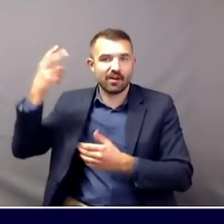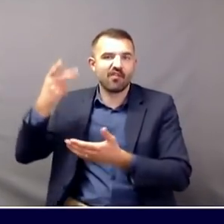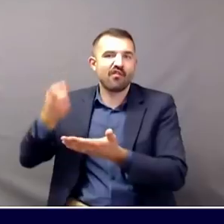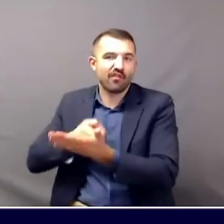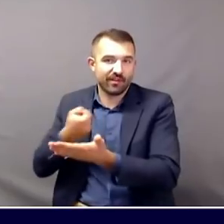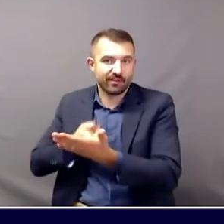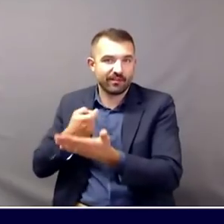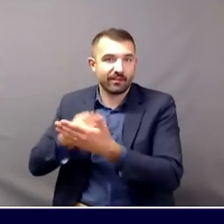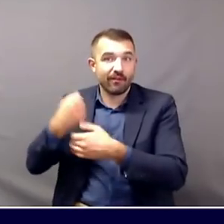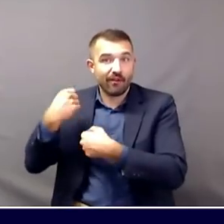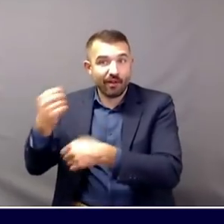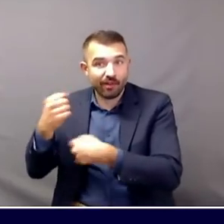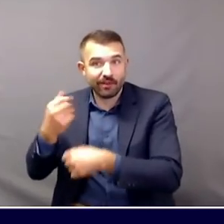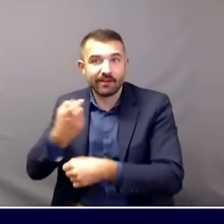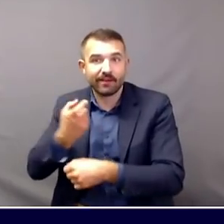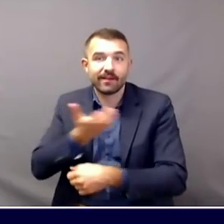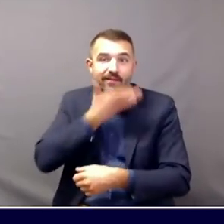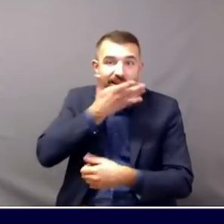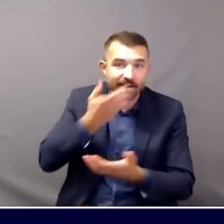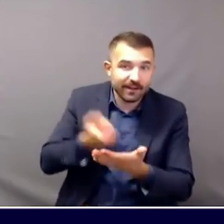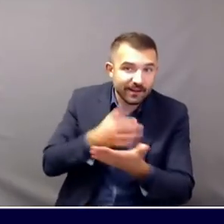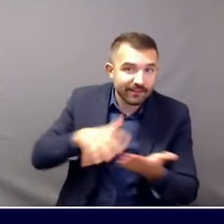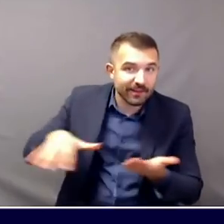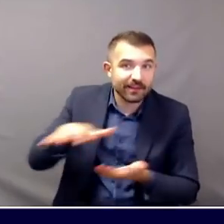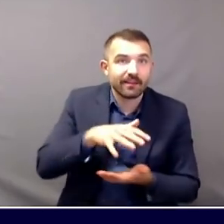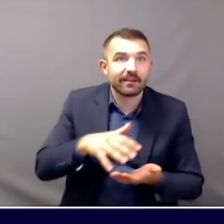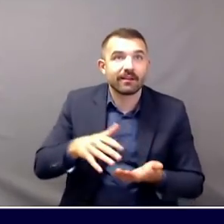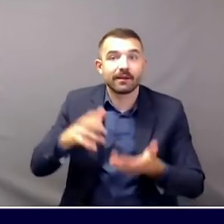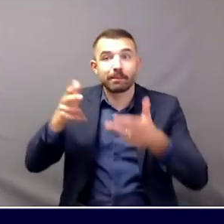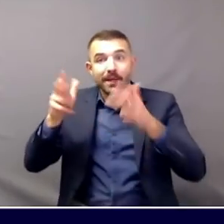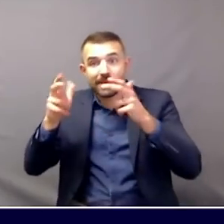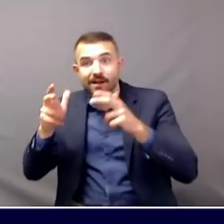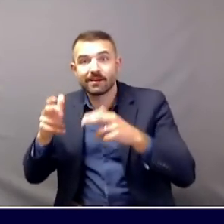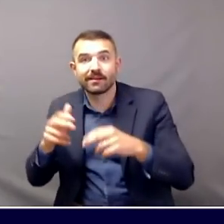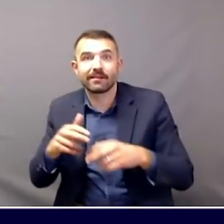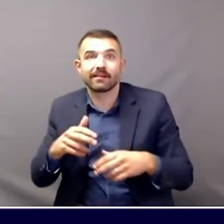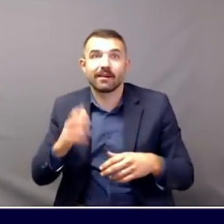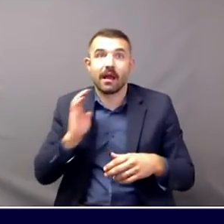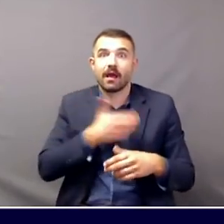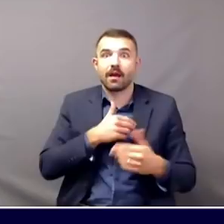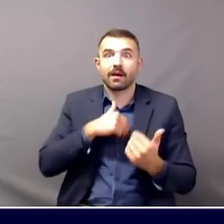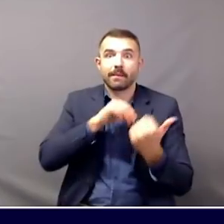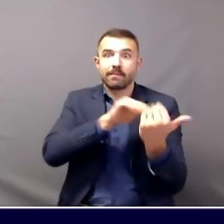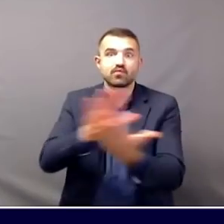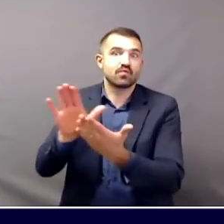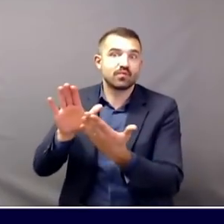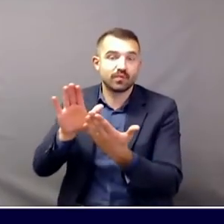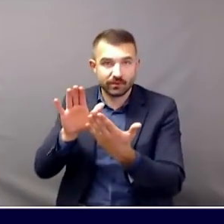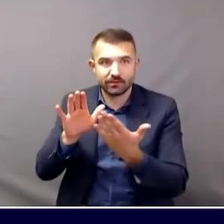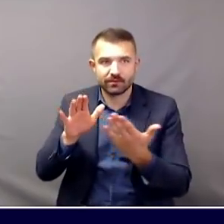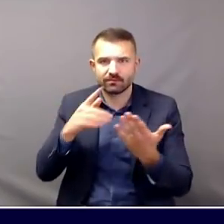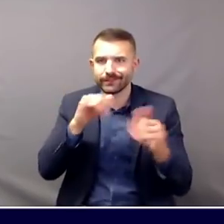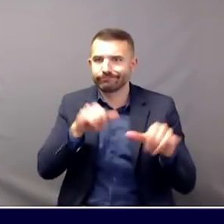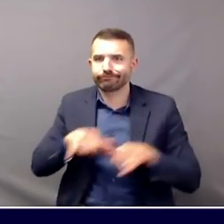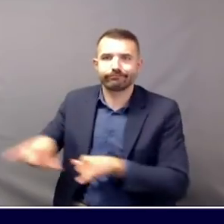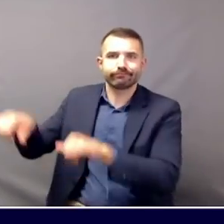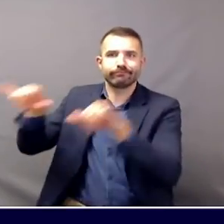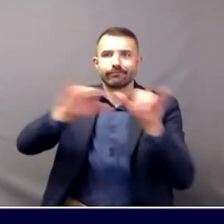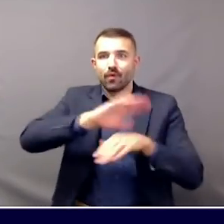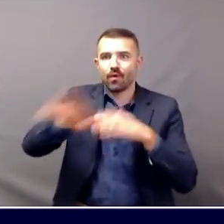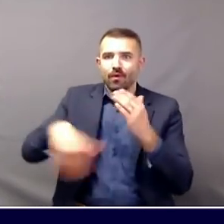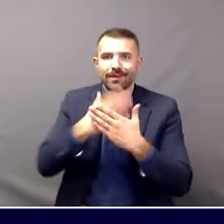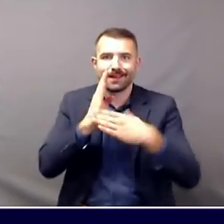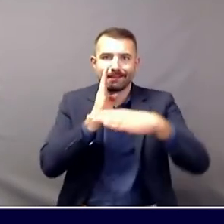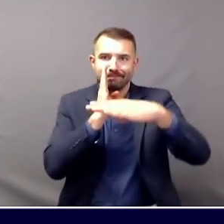hockey, basketball, the same. So we do have one set of guidance for all moderate risk sports, the same with higher